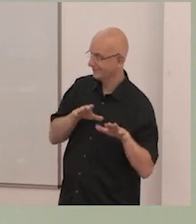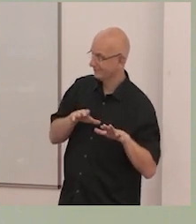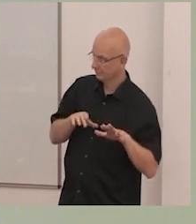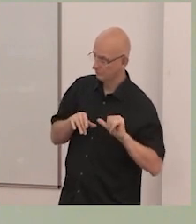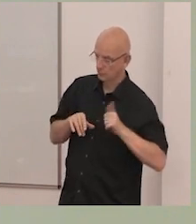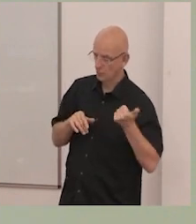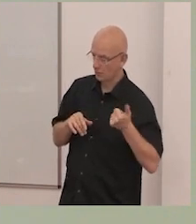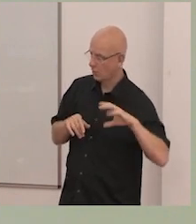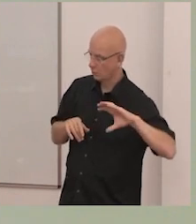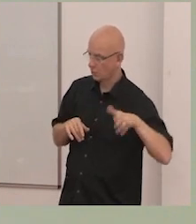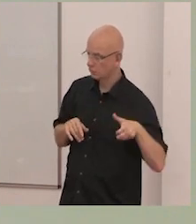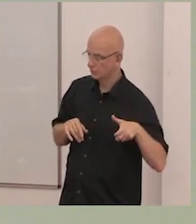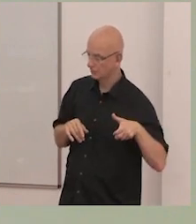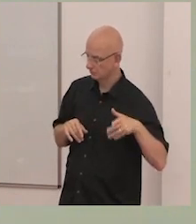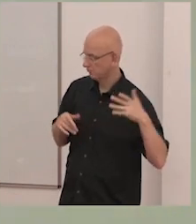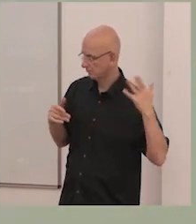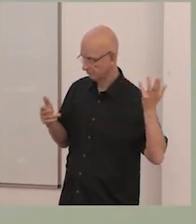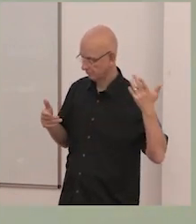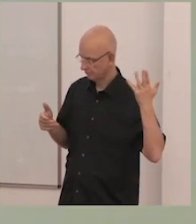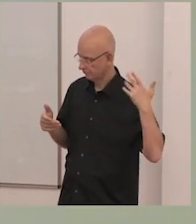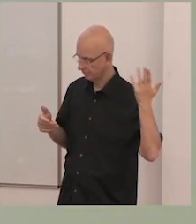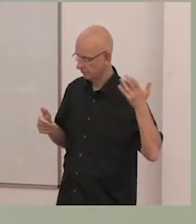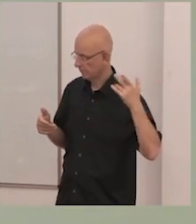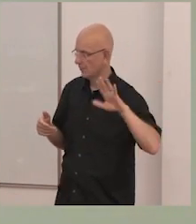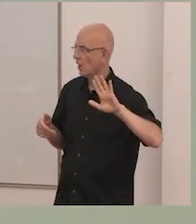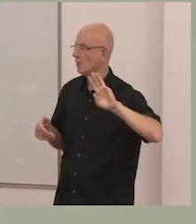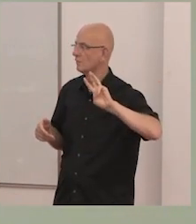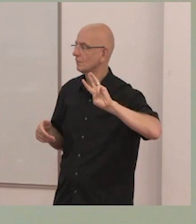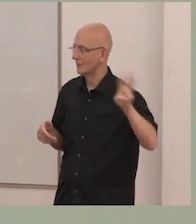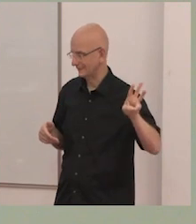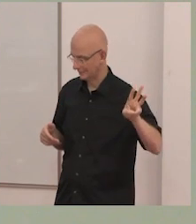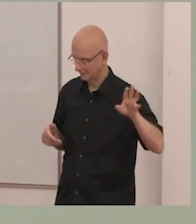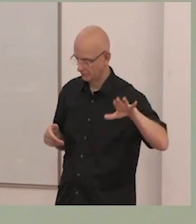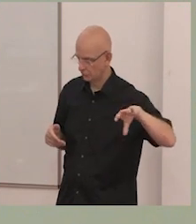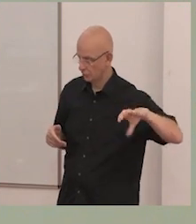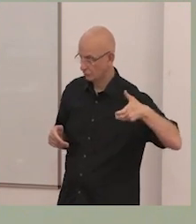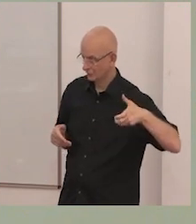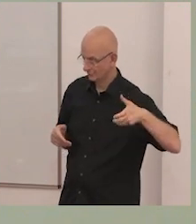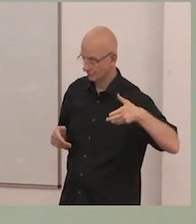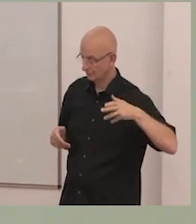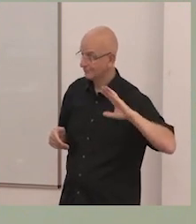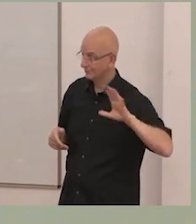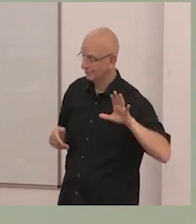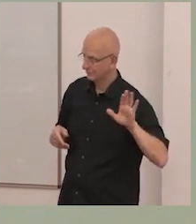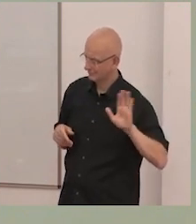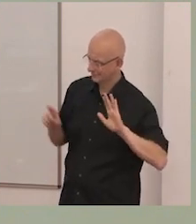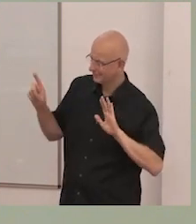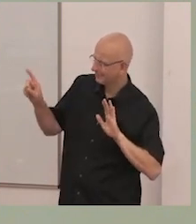Western countries, they expressed some emotions. They were shocked. They